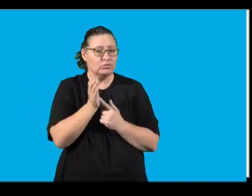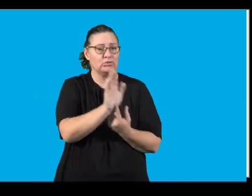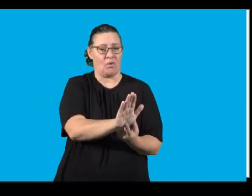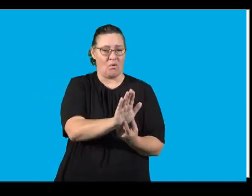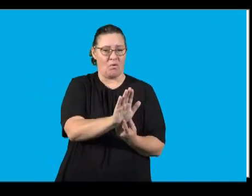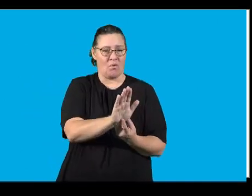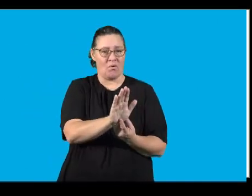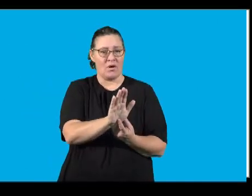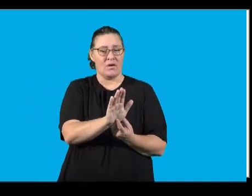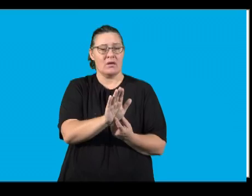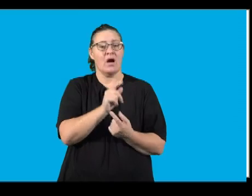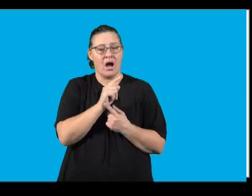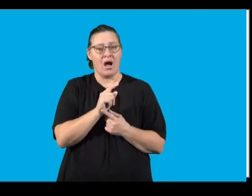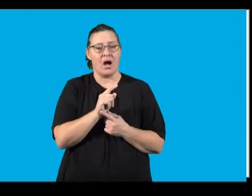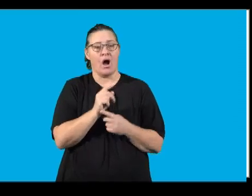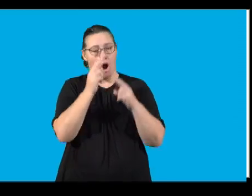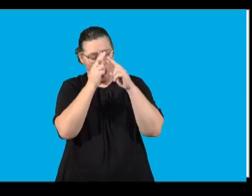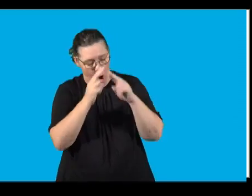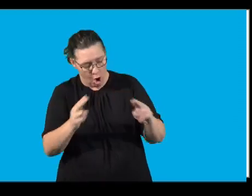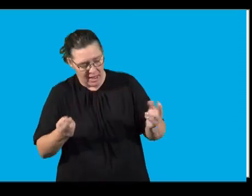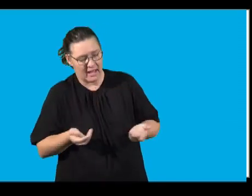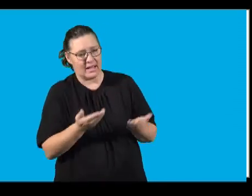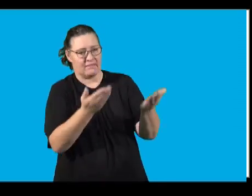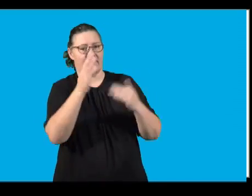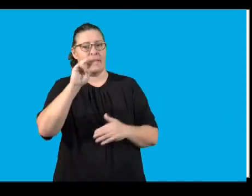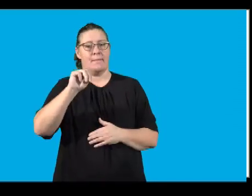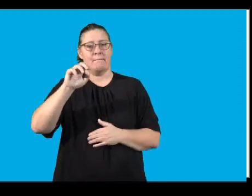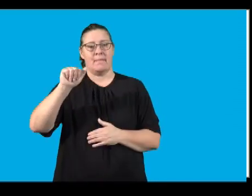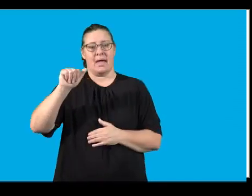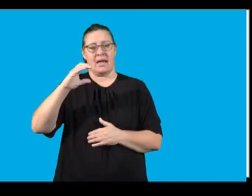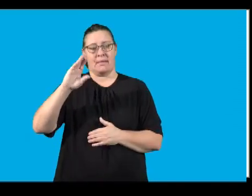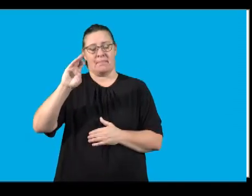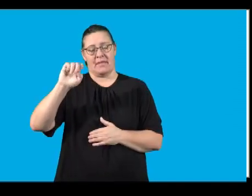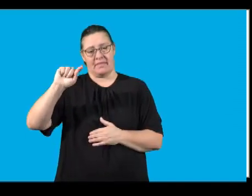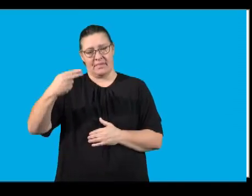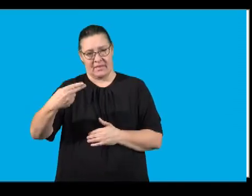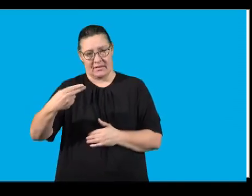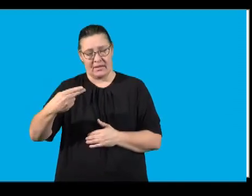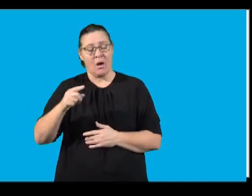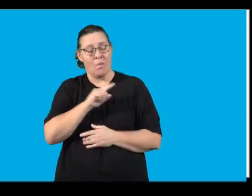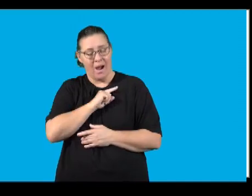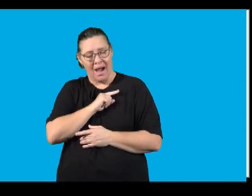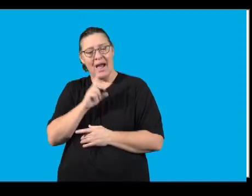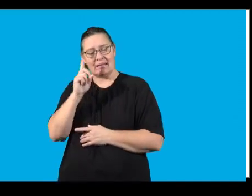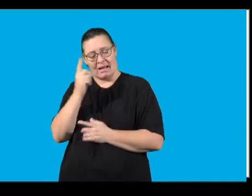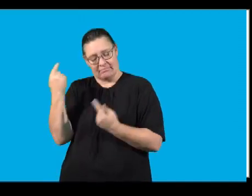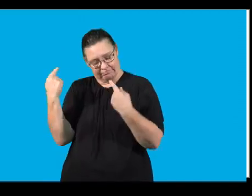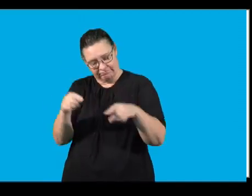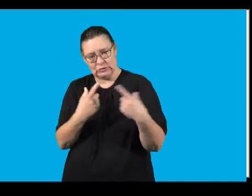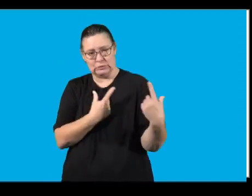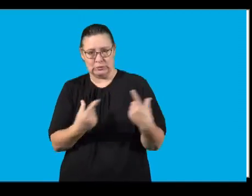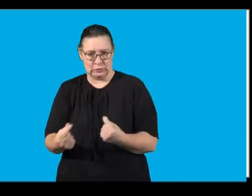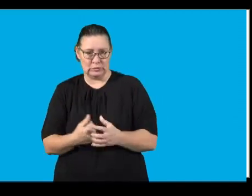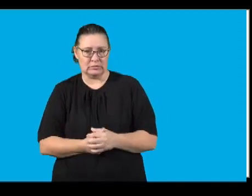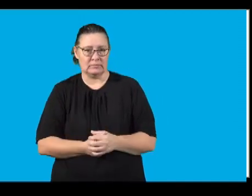all right, that honor is being given to Macbeth here because that is what Duncan is coming to do,